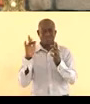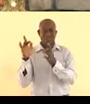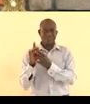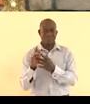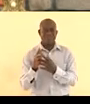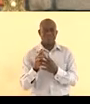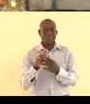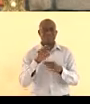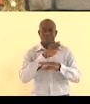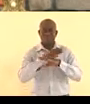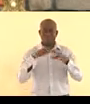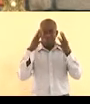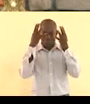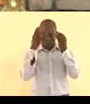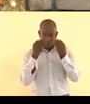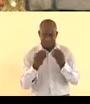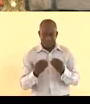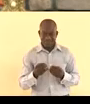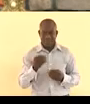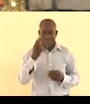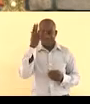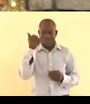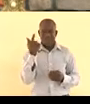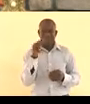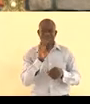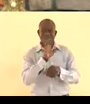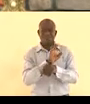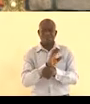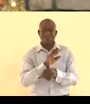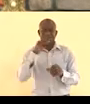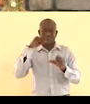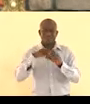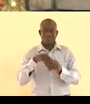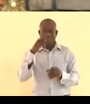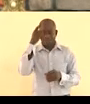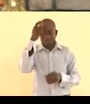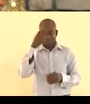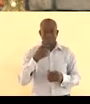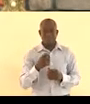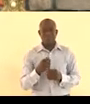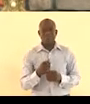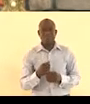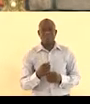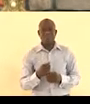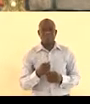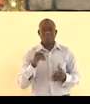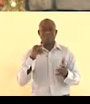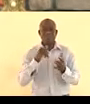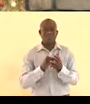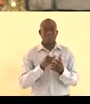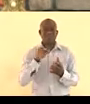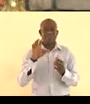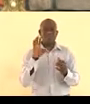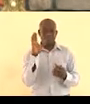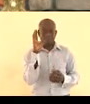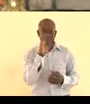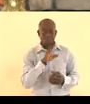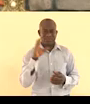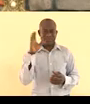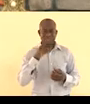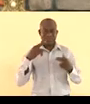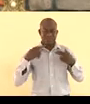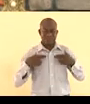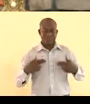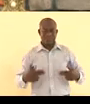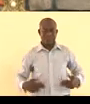generally, this is our discipline. I'm trying to tell you, why did the church, in its wisdom, put that discipline? It is to check